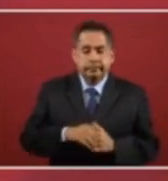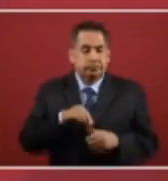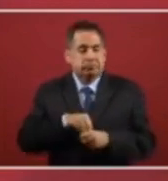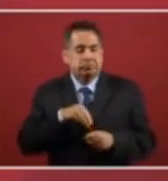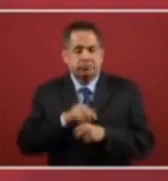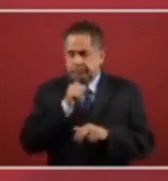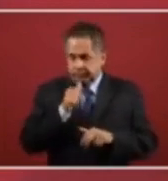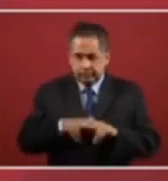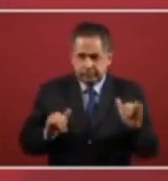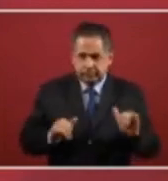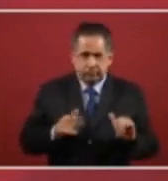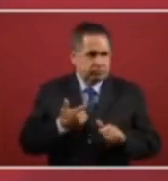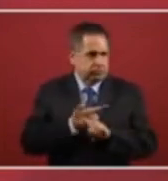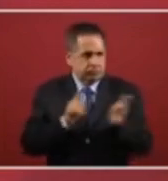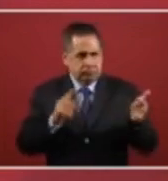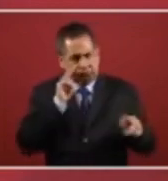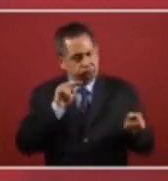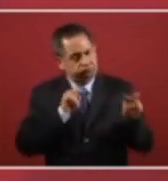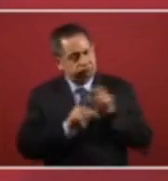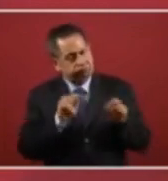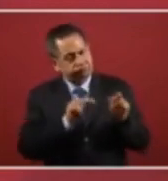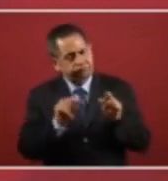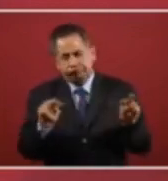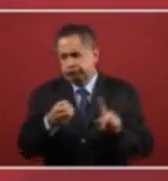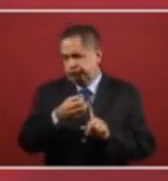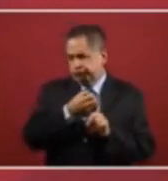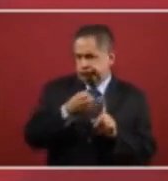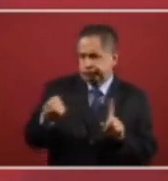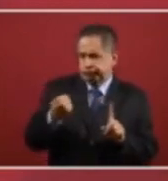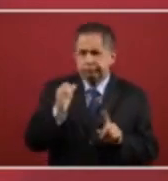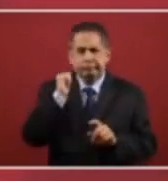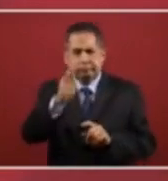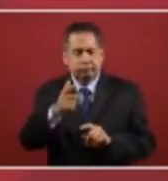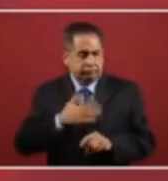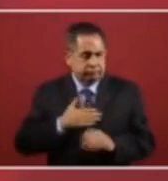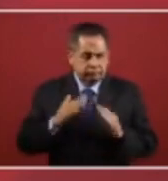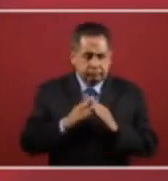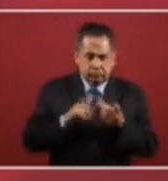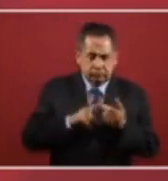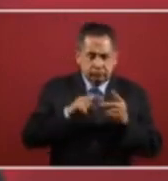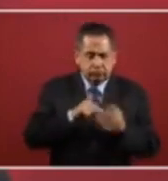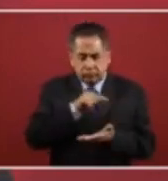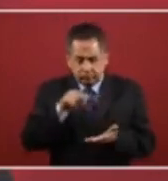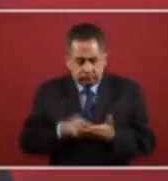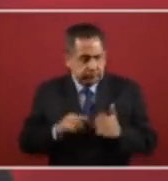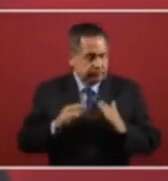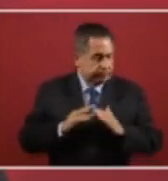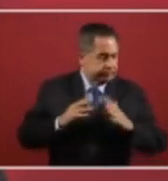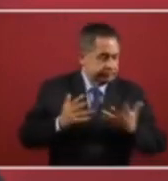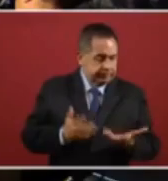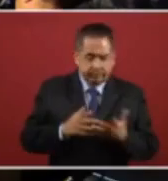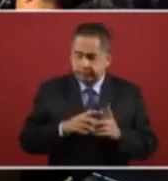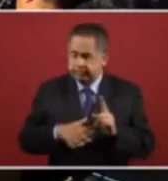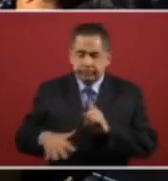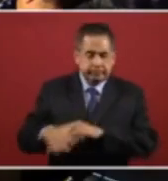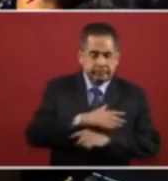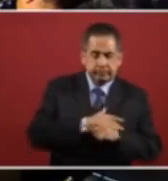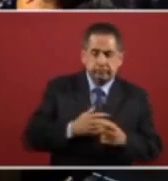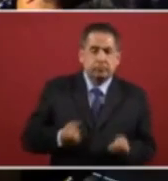information that's reserved. Anyone can go into it and put your address in and see the